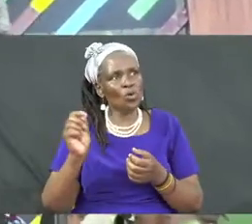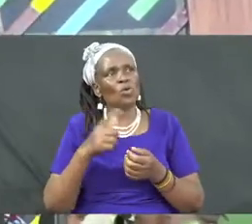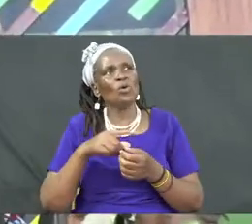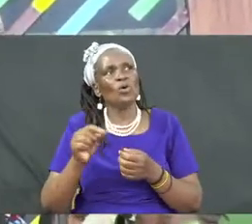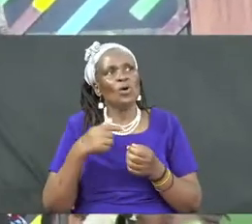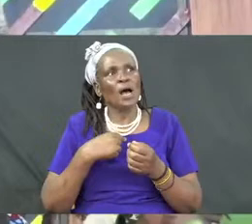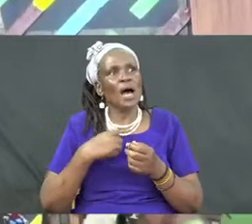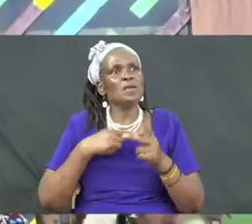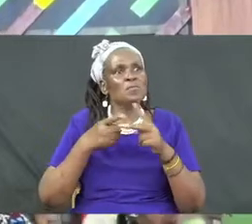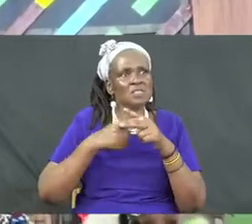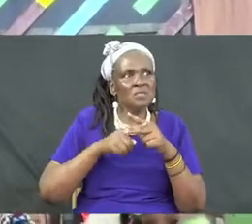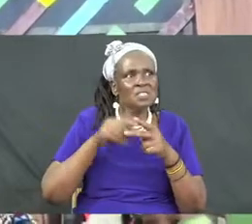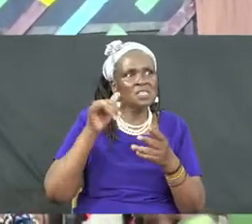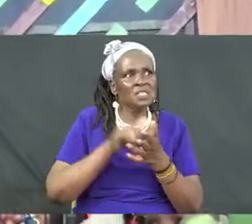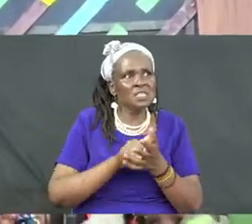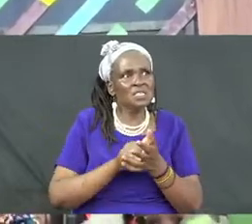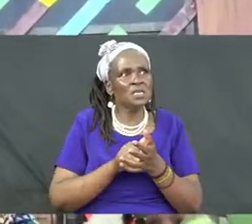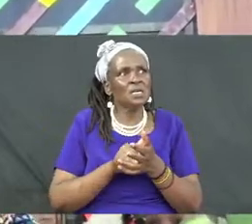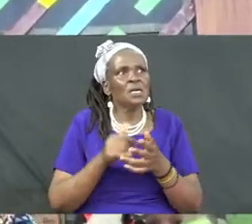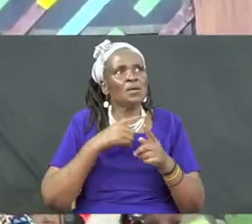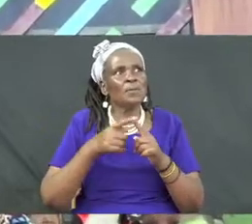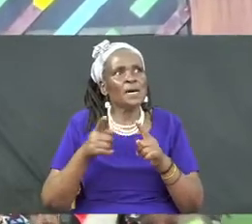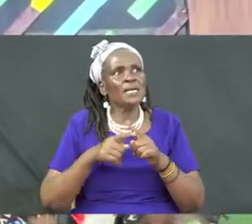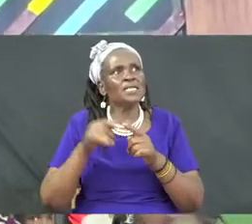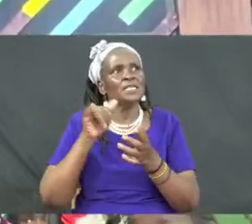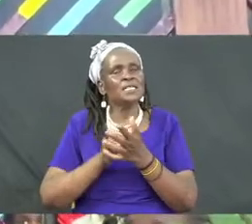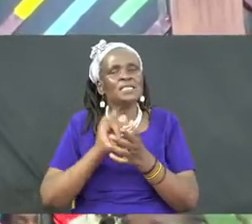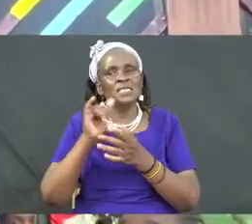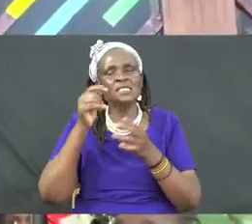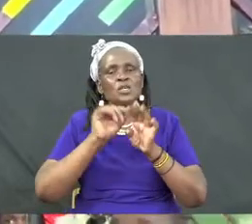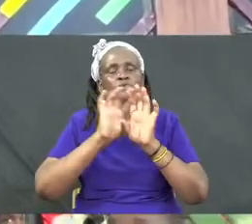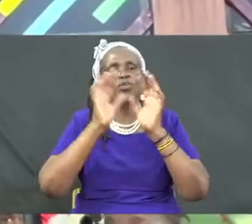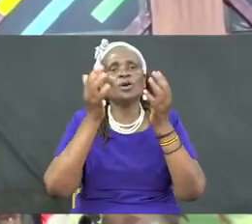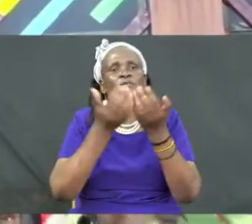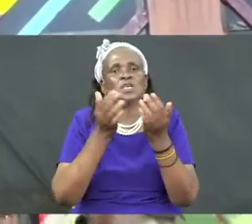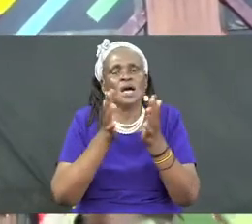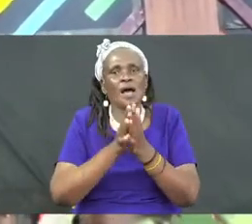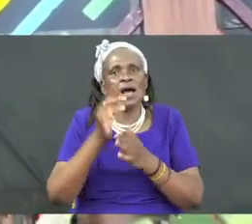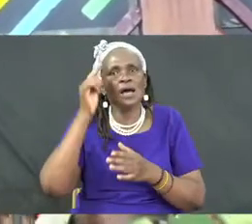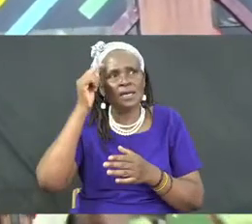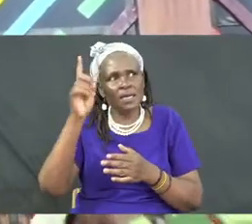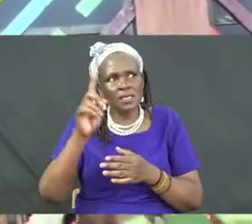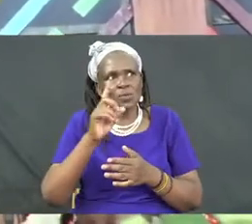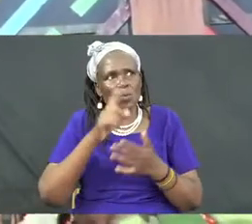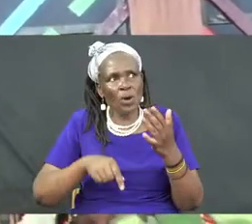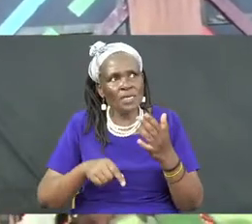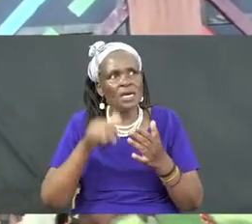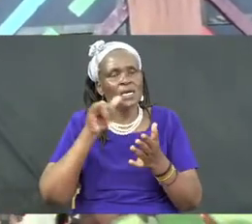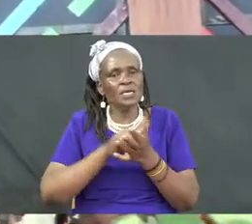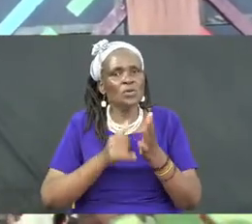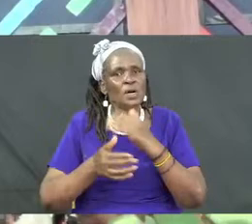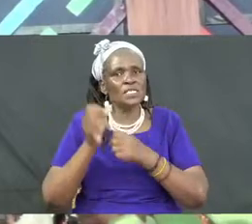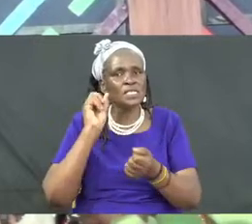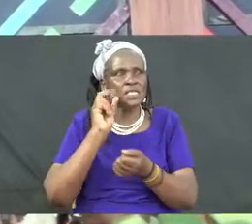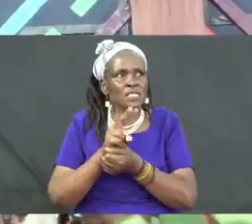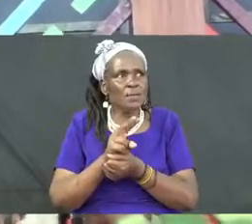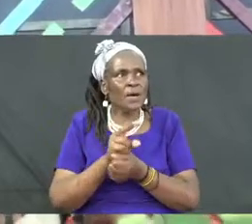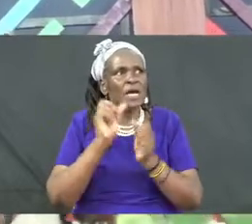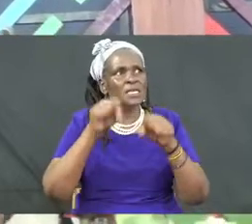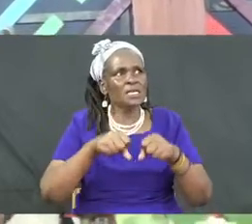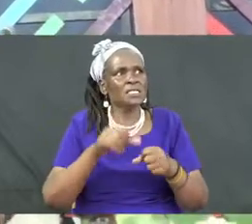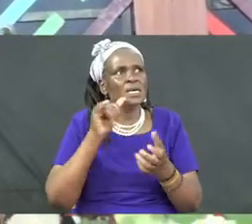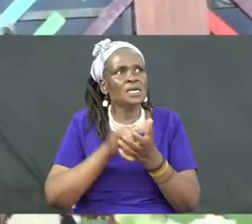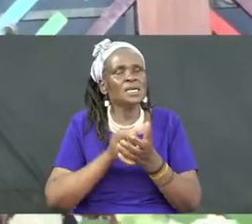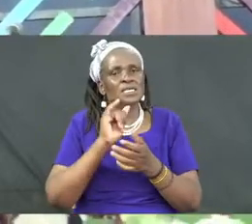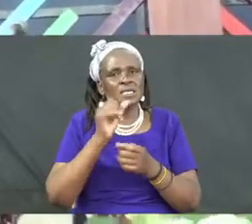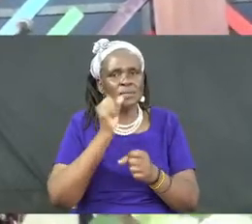year. I manifested it, putting it out there into the universe. And guess what? Went to Dubai in December. Yeah, it's just making